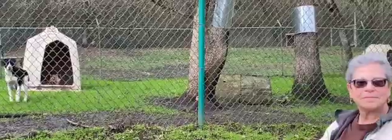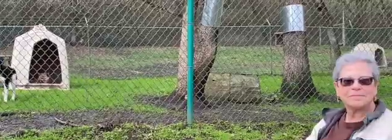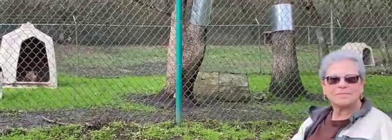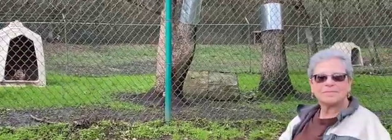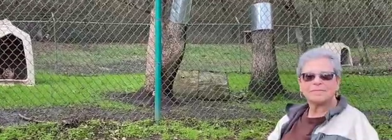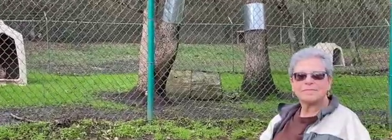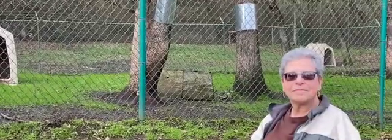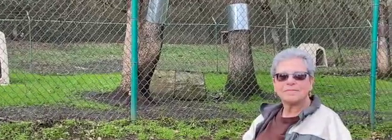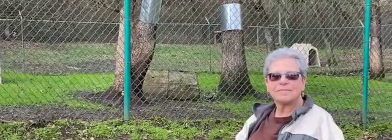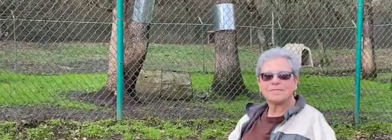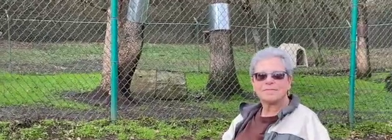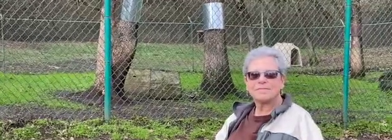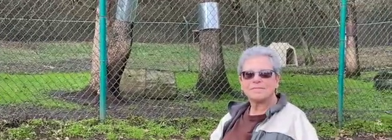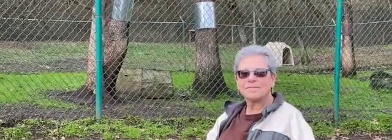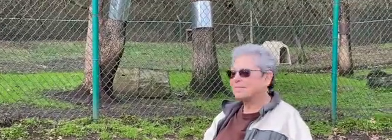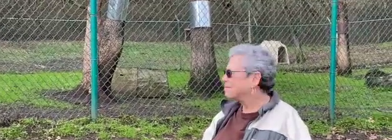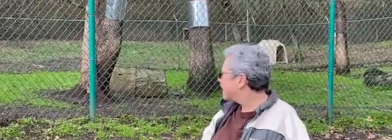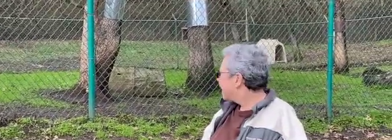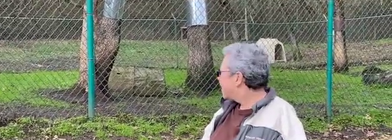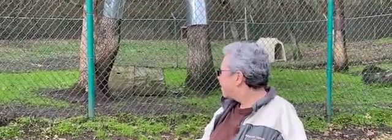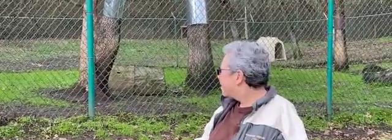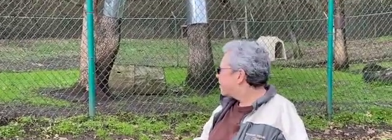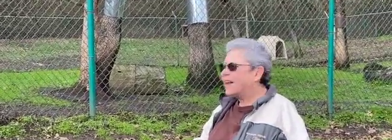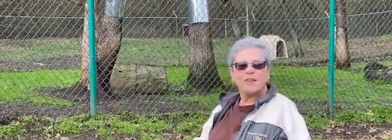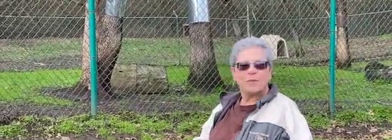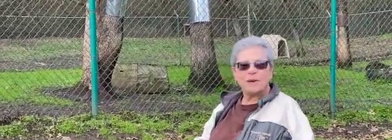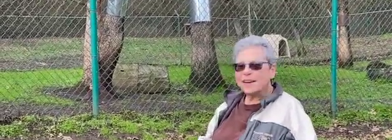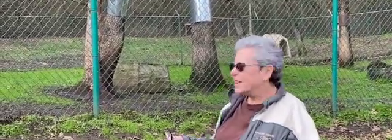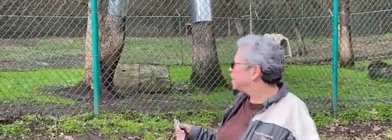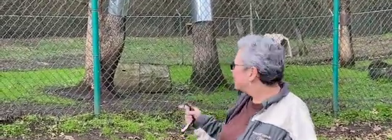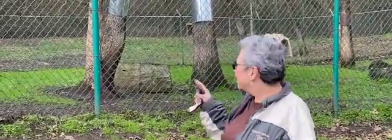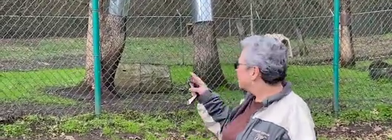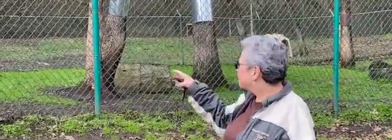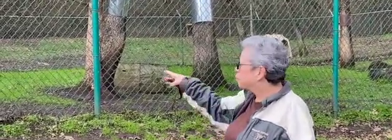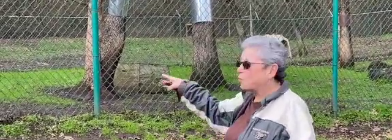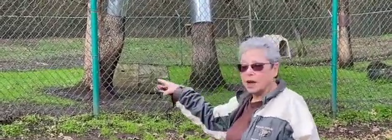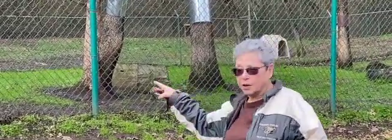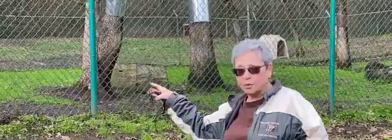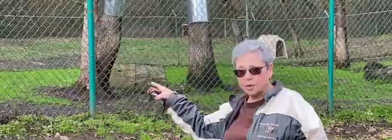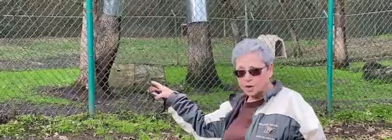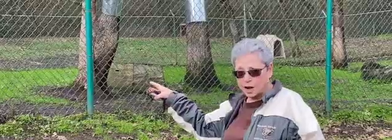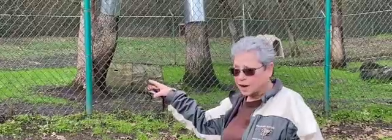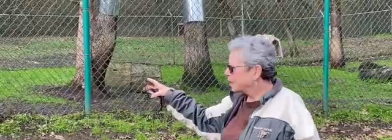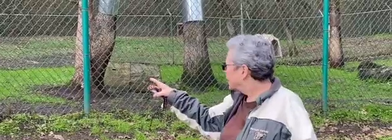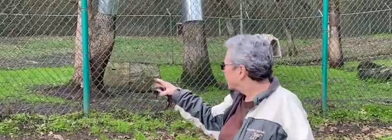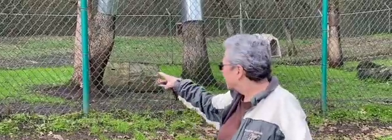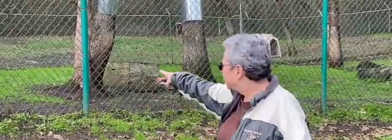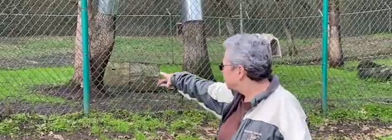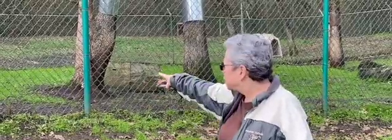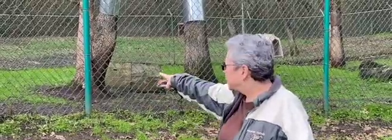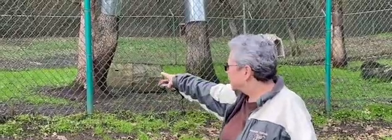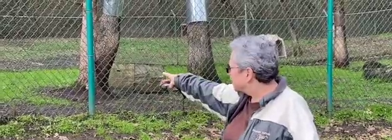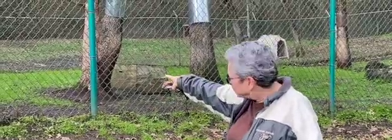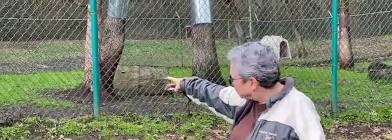and how they came to be in the same spot. Hi everybody, this is Rhino the dog.